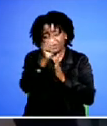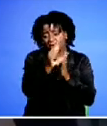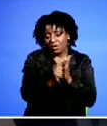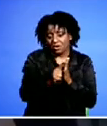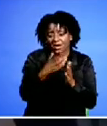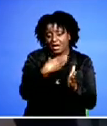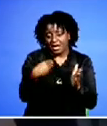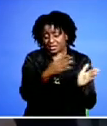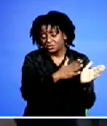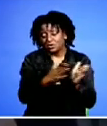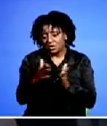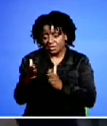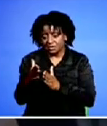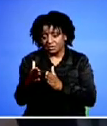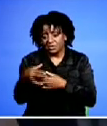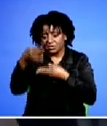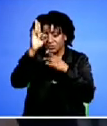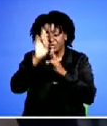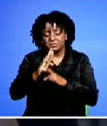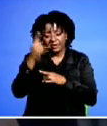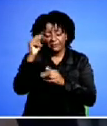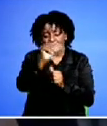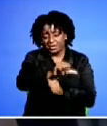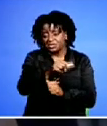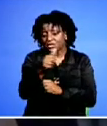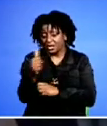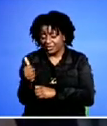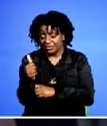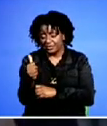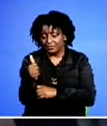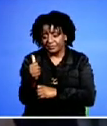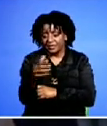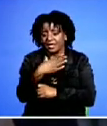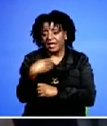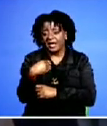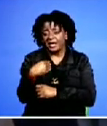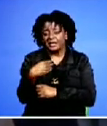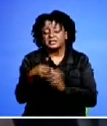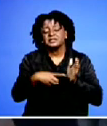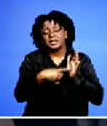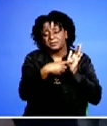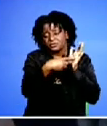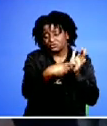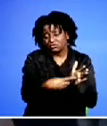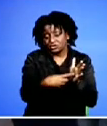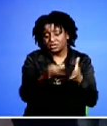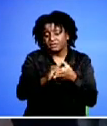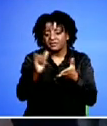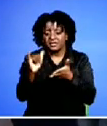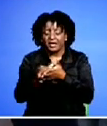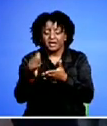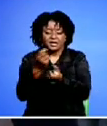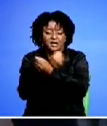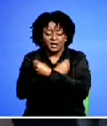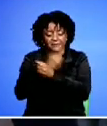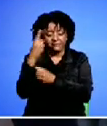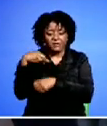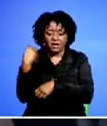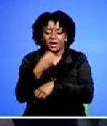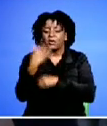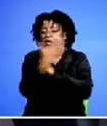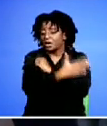order, respect for each other, and a demonstration of that love for our